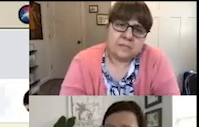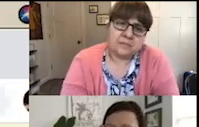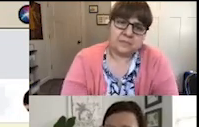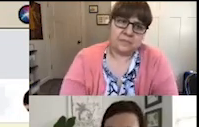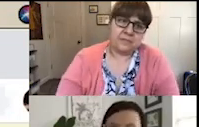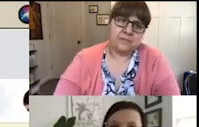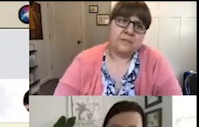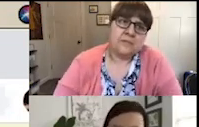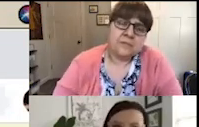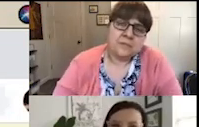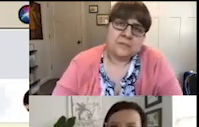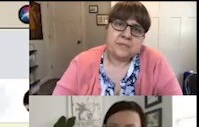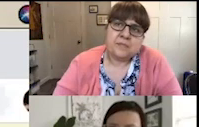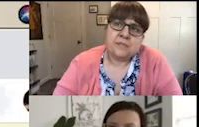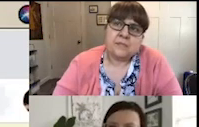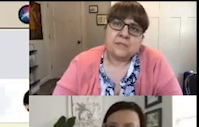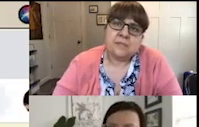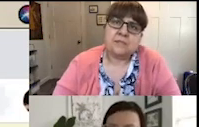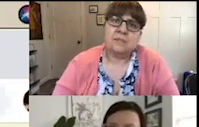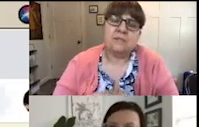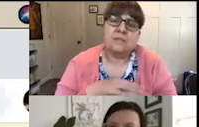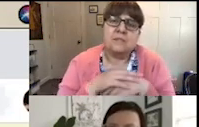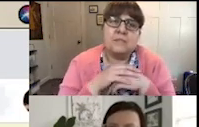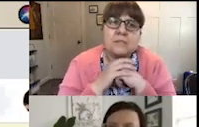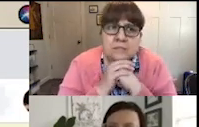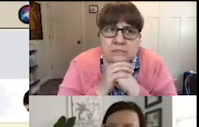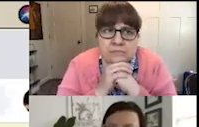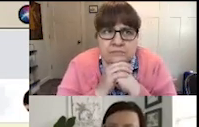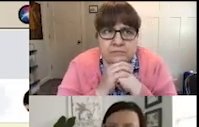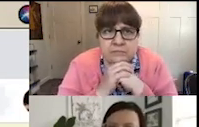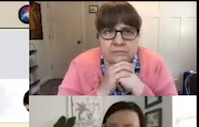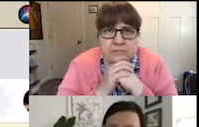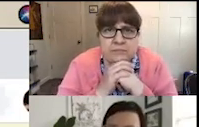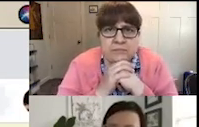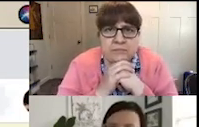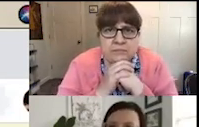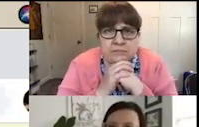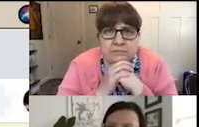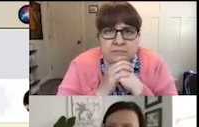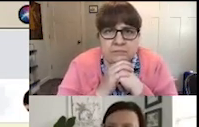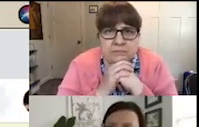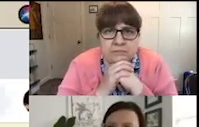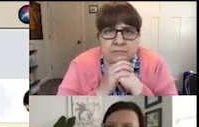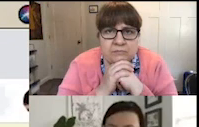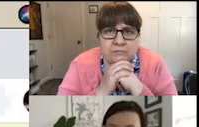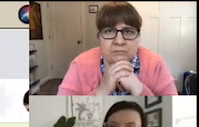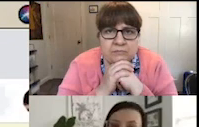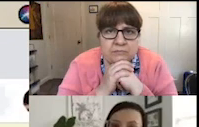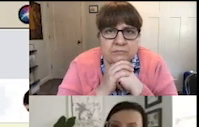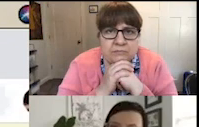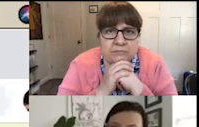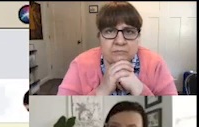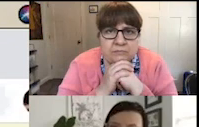advocacy at the American Indian College Fund. There are 35 tribal colleges within the United States, and it's unfortunate we don't